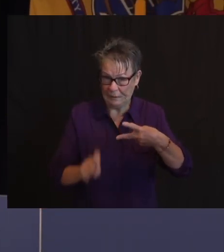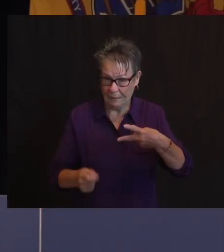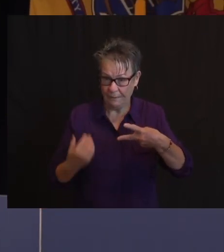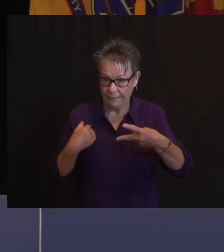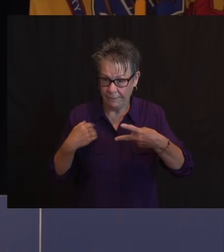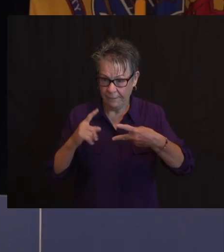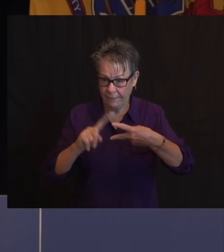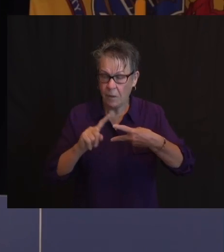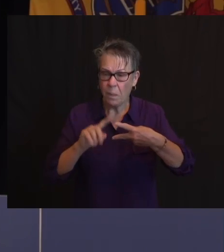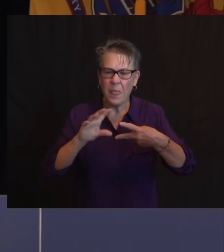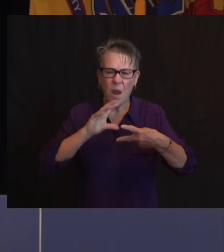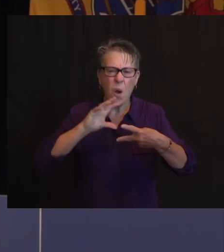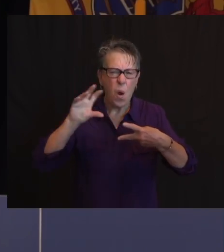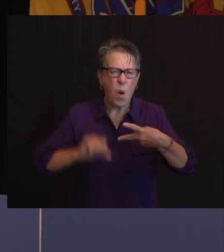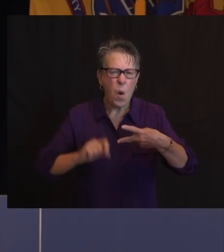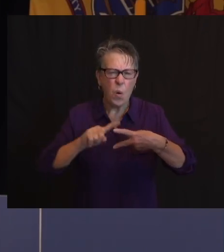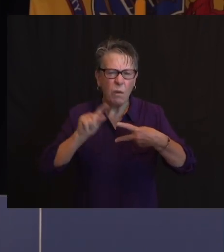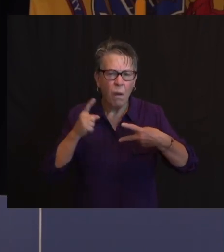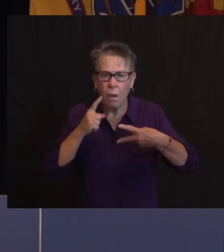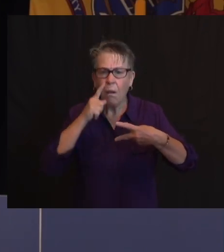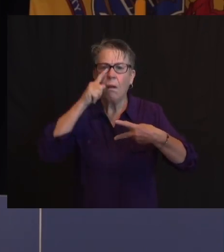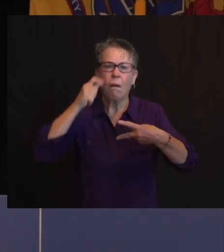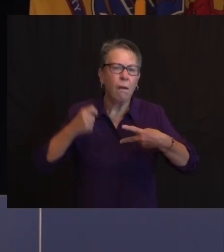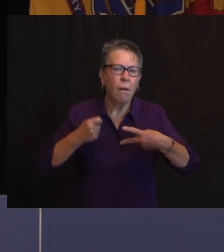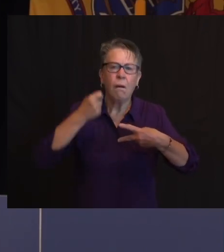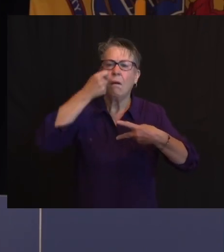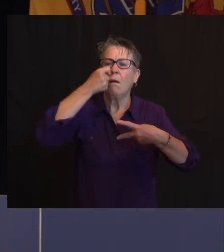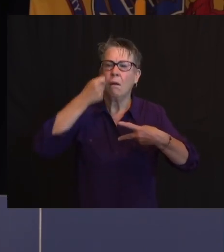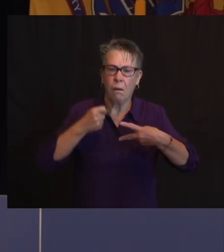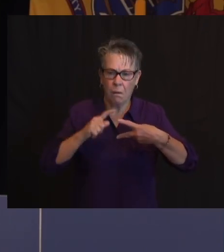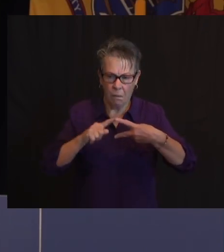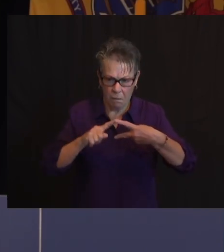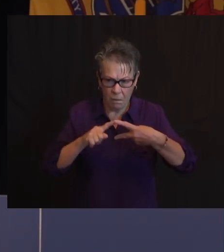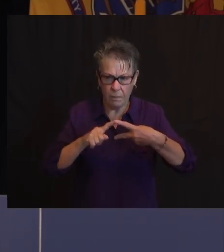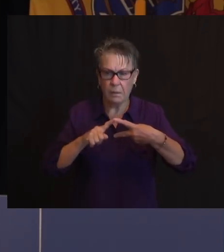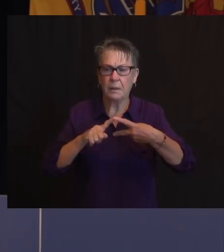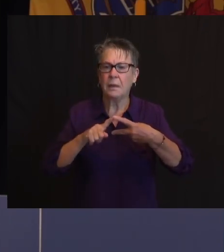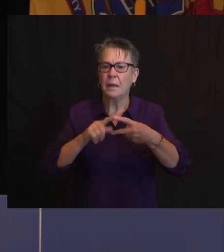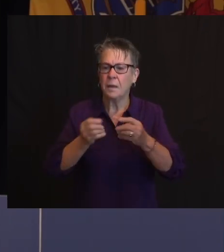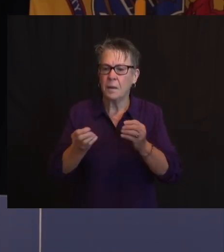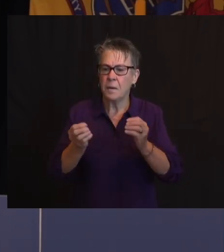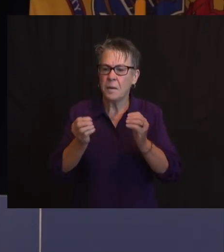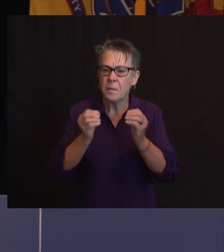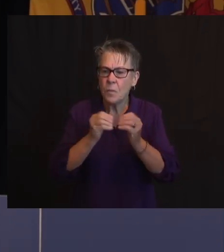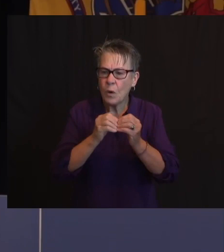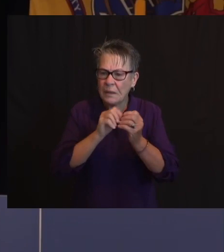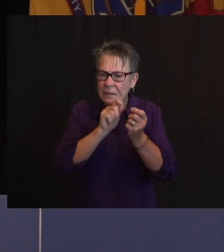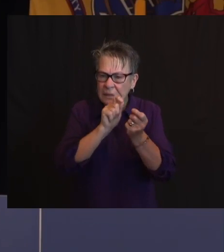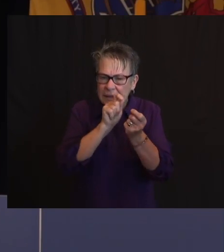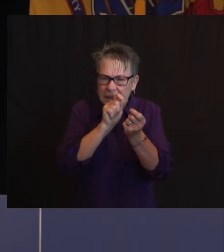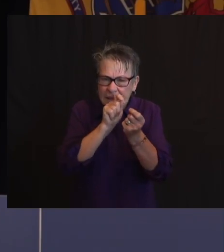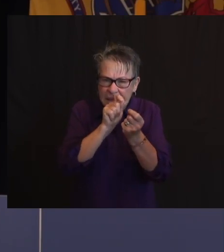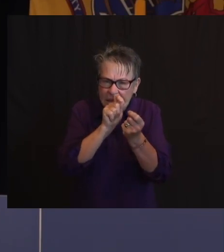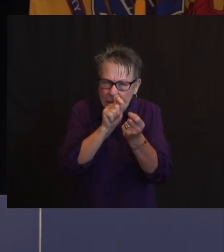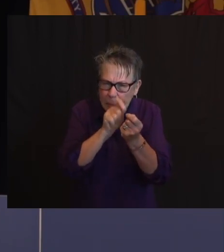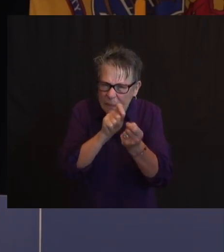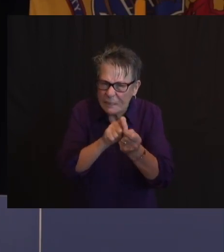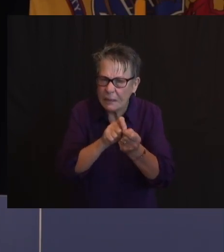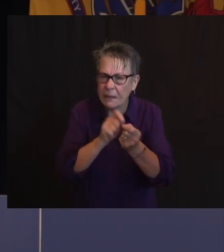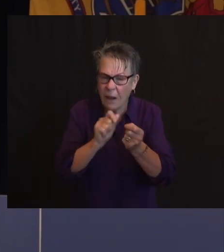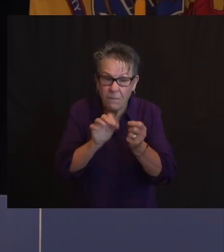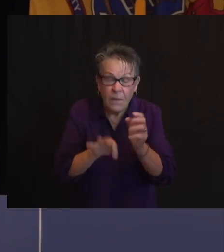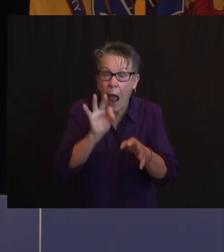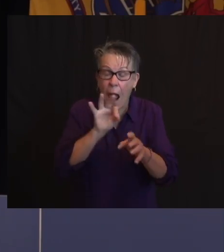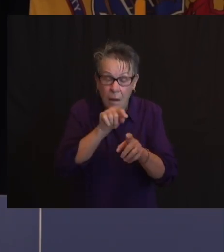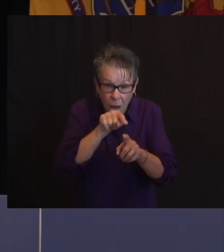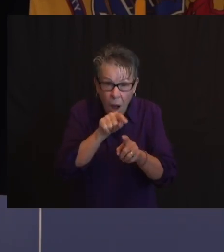it has the advantage that it is the most specific and sensitive. It can pick up tiny amounts of virus, and the reason it can do that is because it works